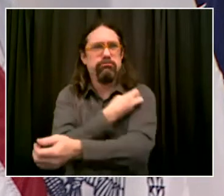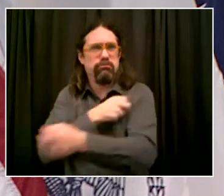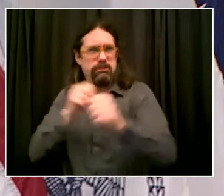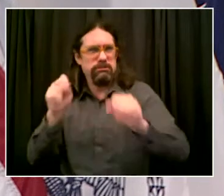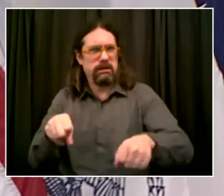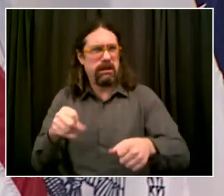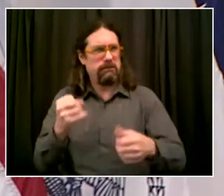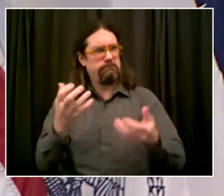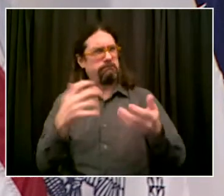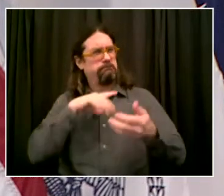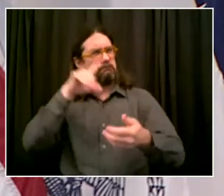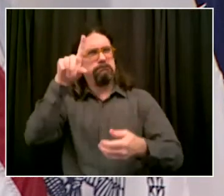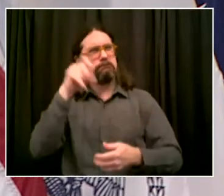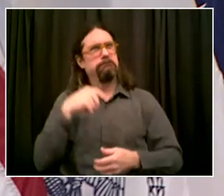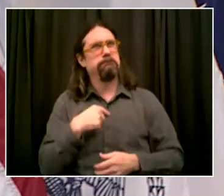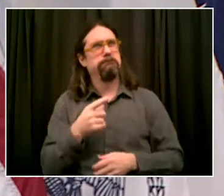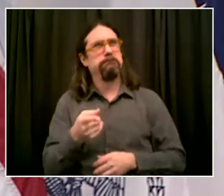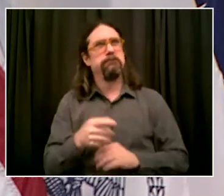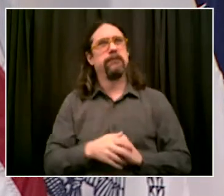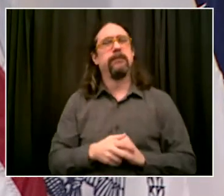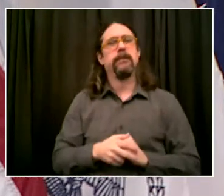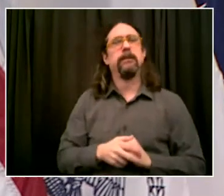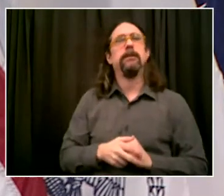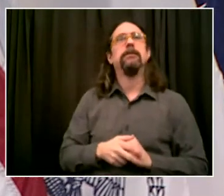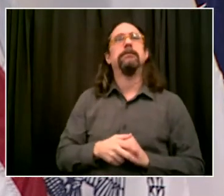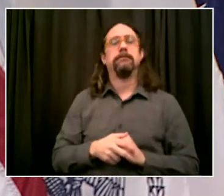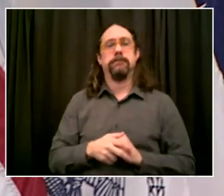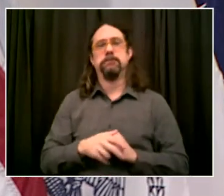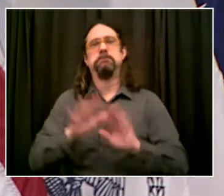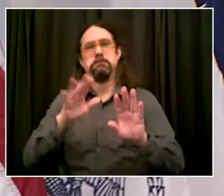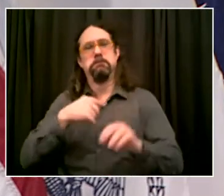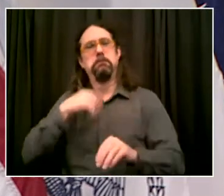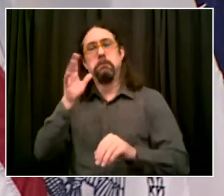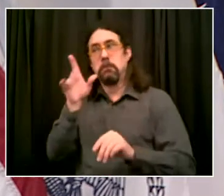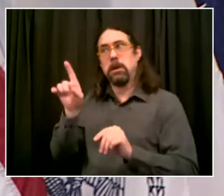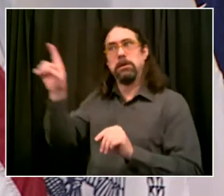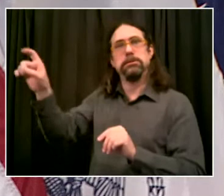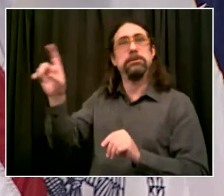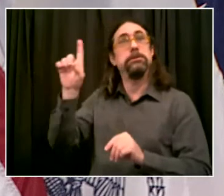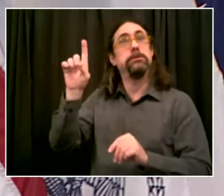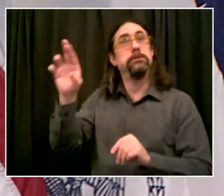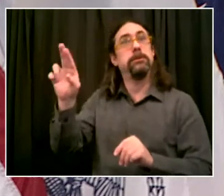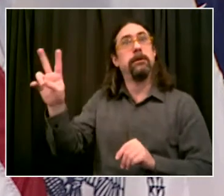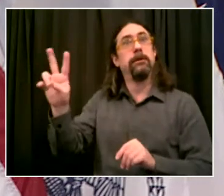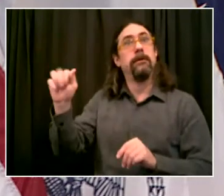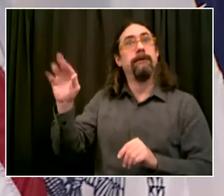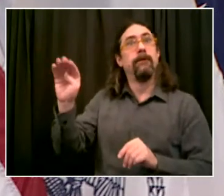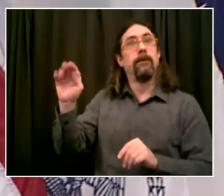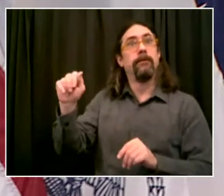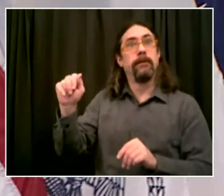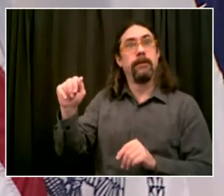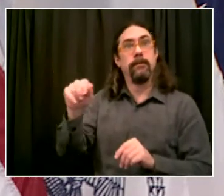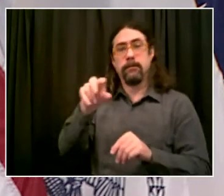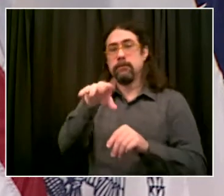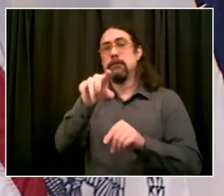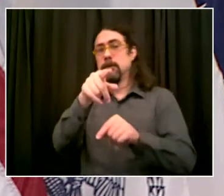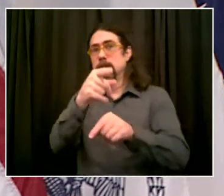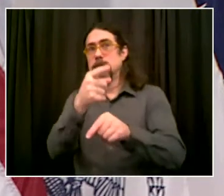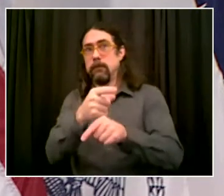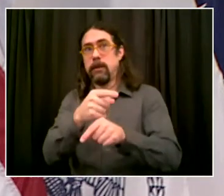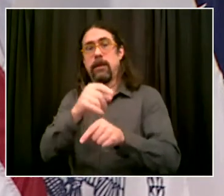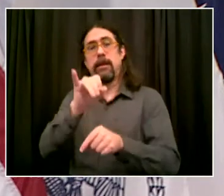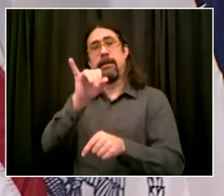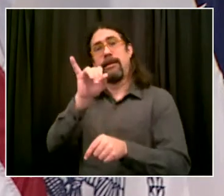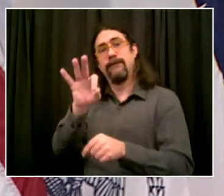working in vaccination centers are being vaccinated, have been vaccinated. And so, Dr. Varma, could you just clarify